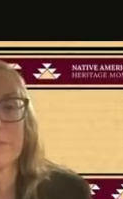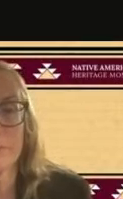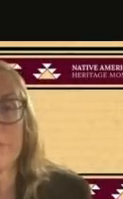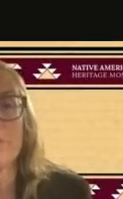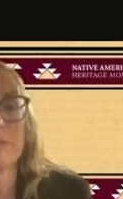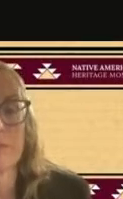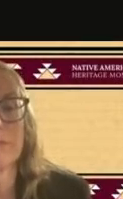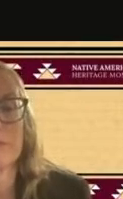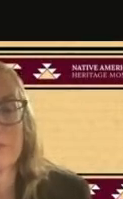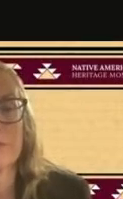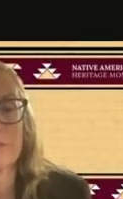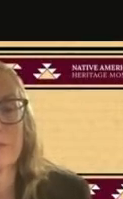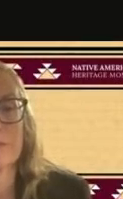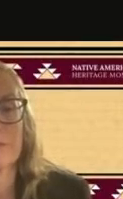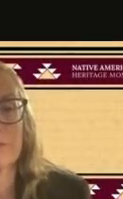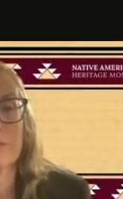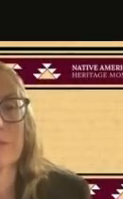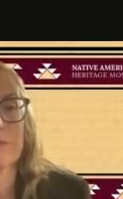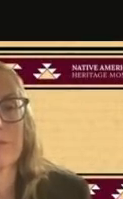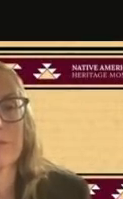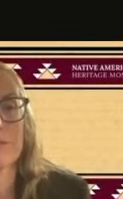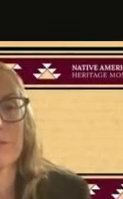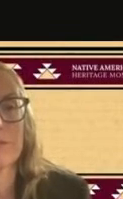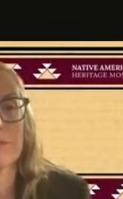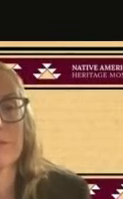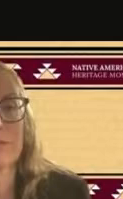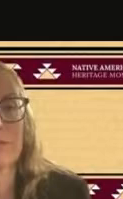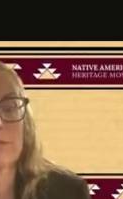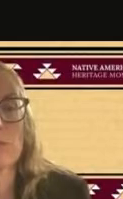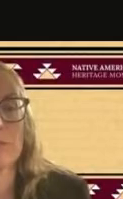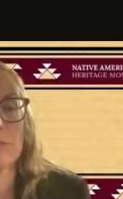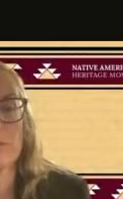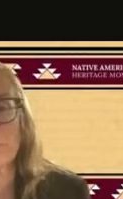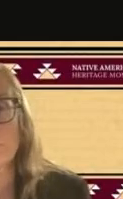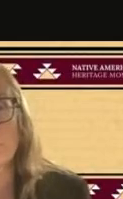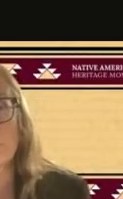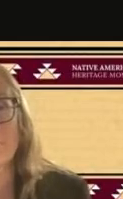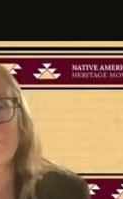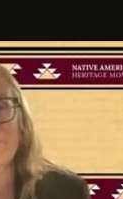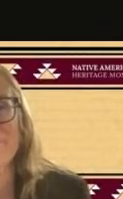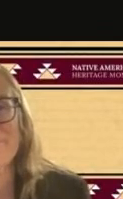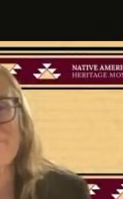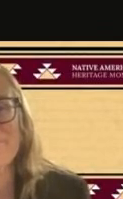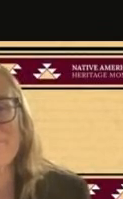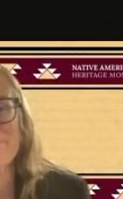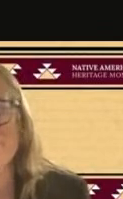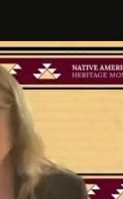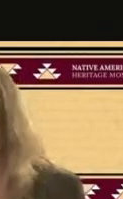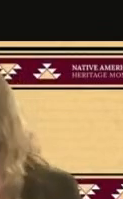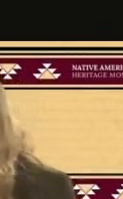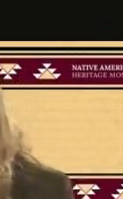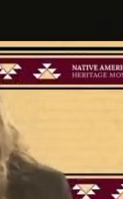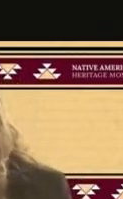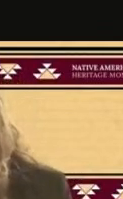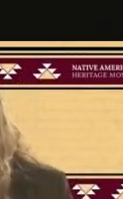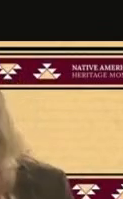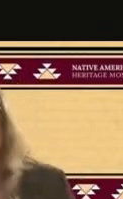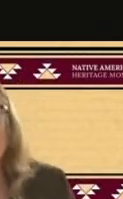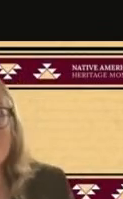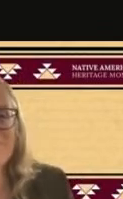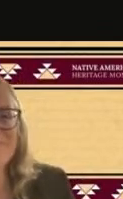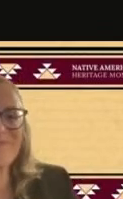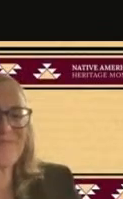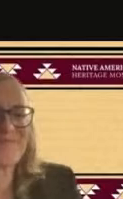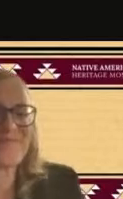so important that we get the right pool of candidates and are able to select an amazing